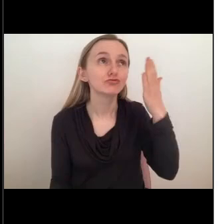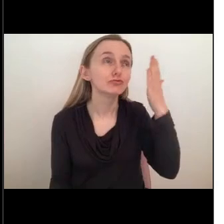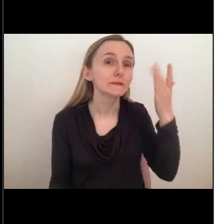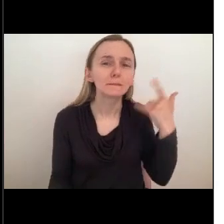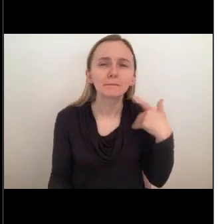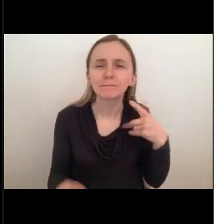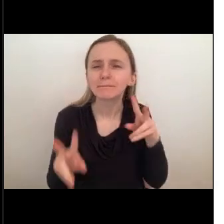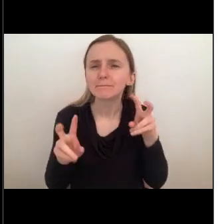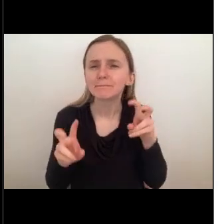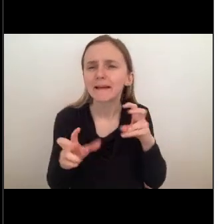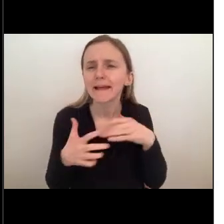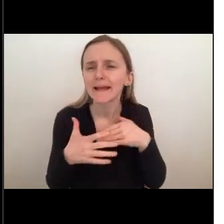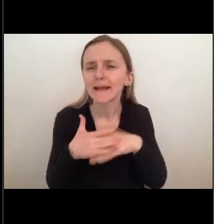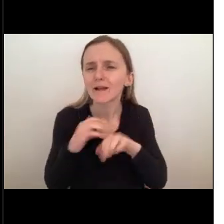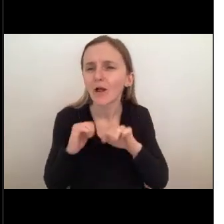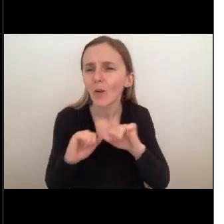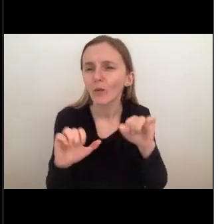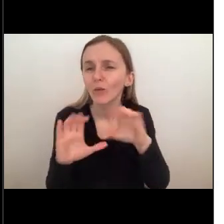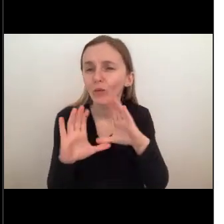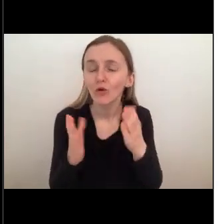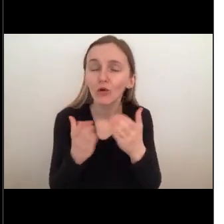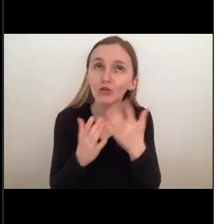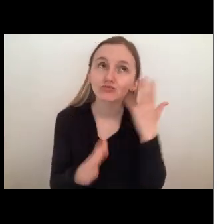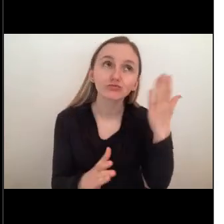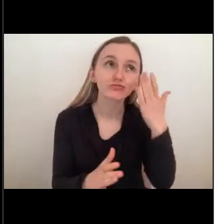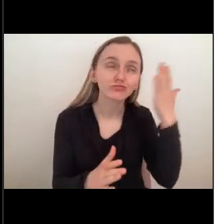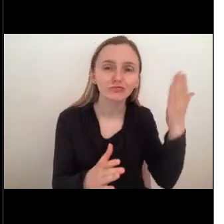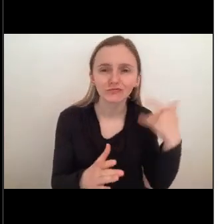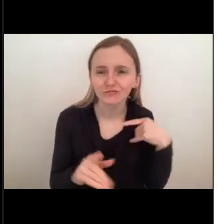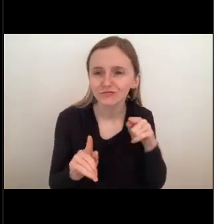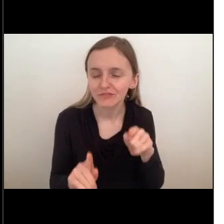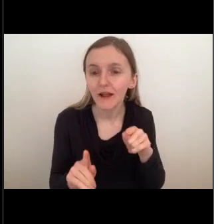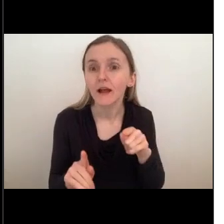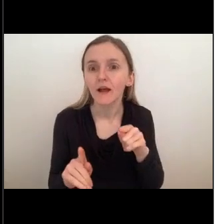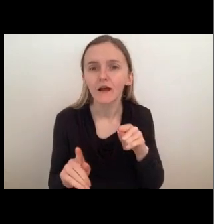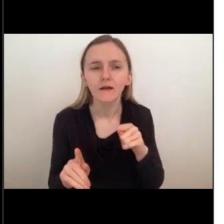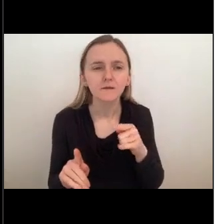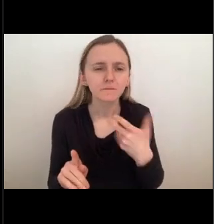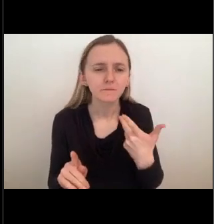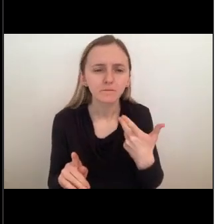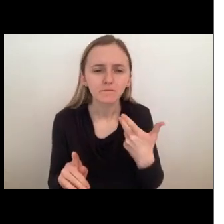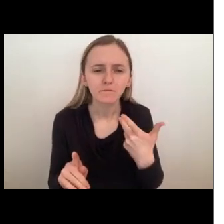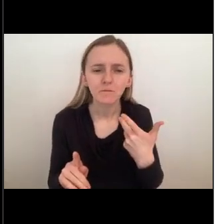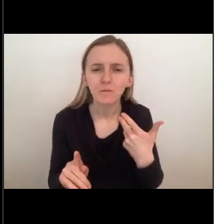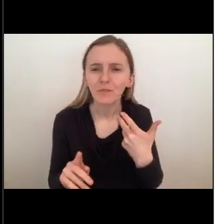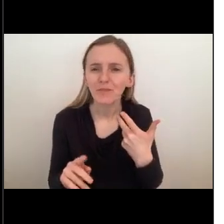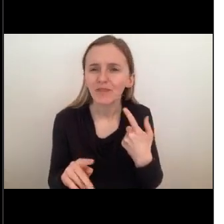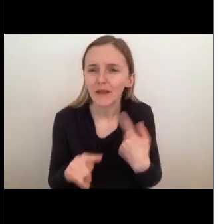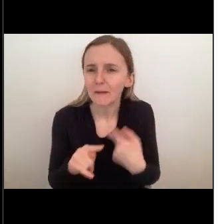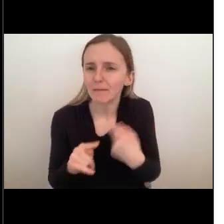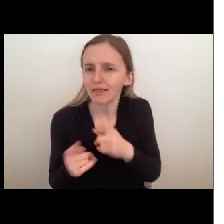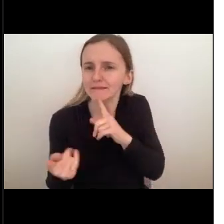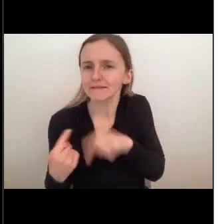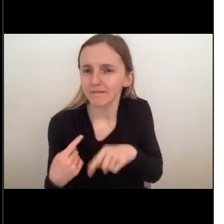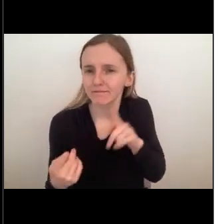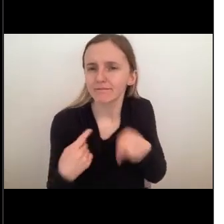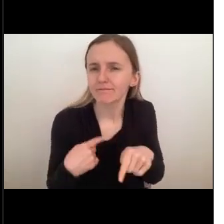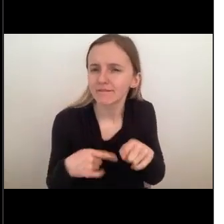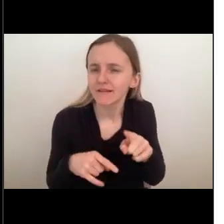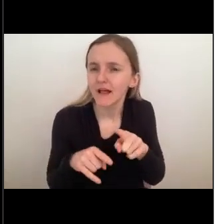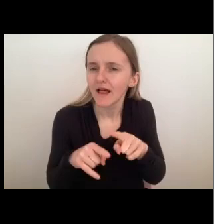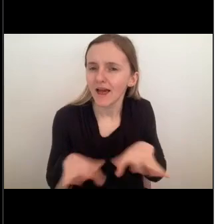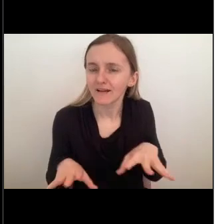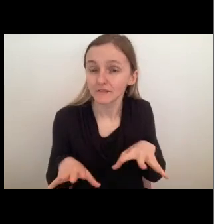own. Thinking about impulsivity and how that might present. So young people who make those spur of the moment decisions,